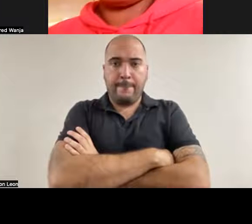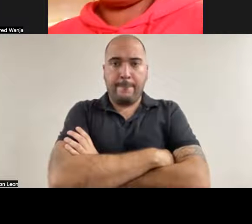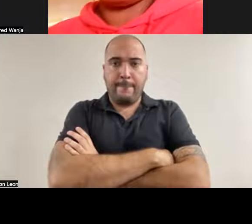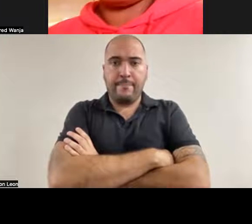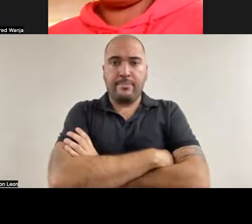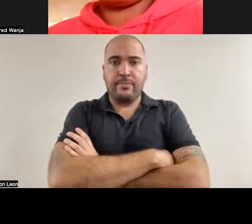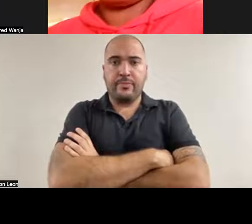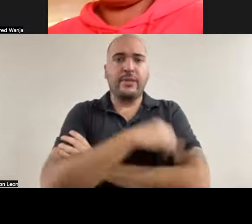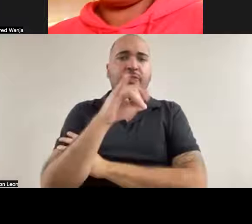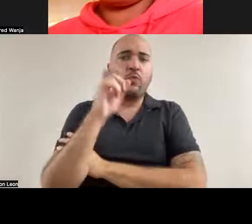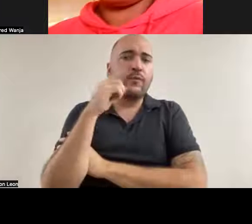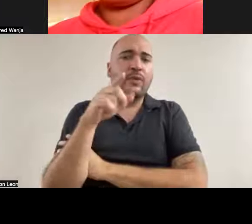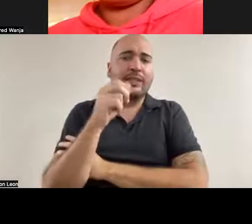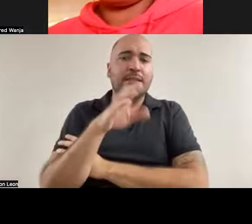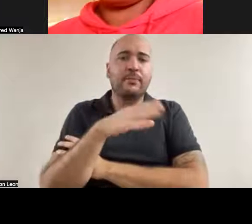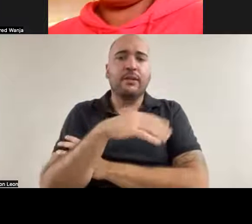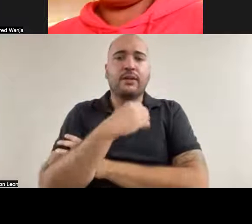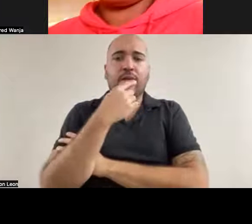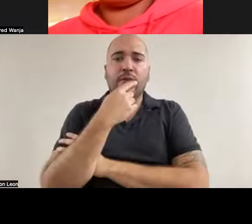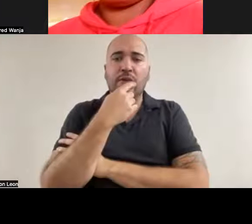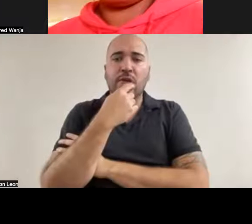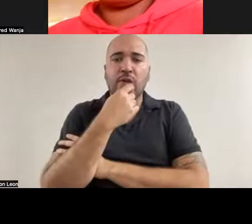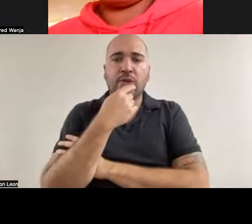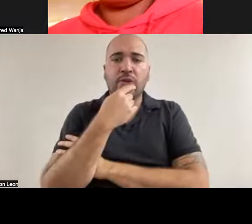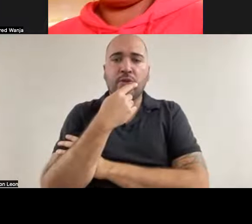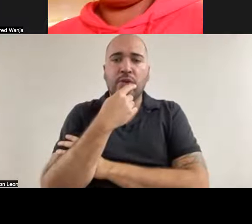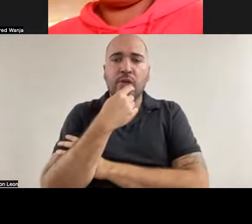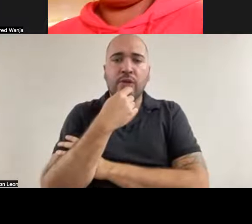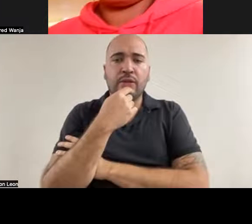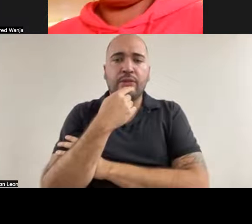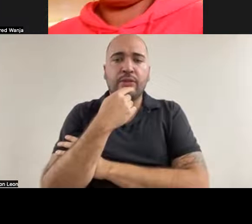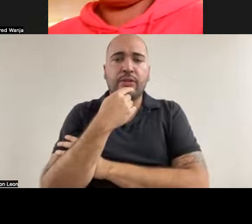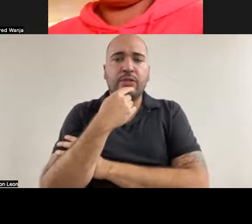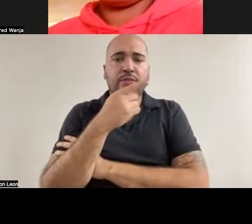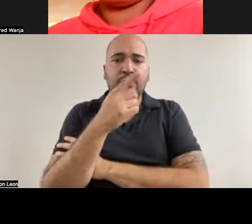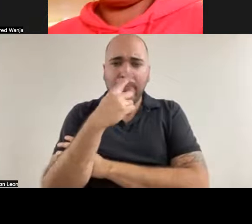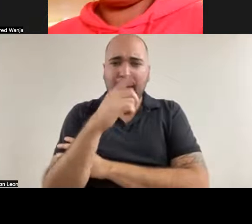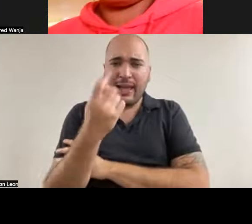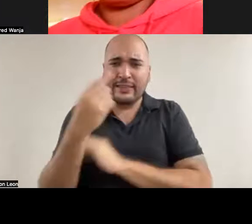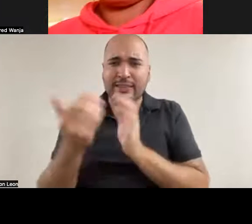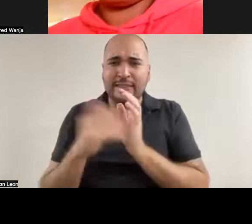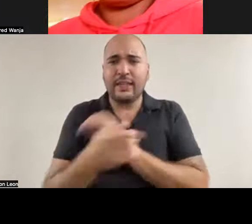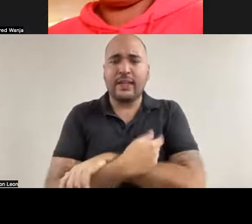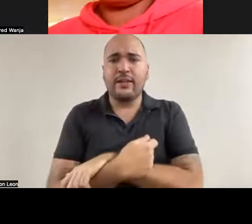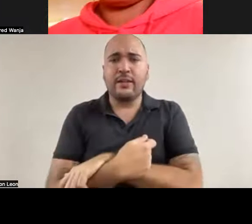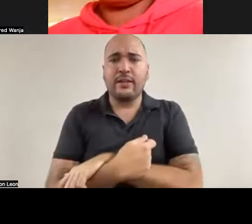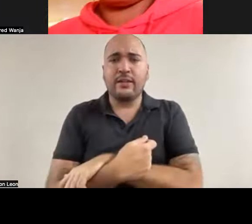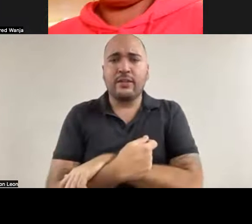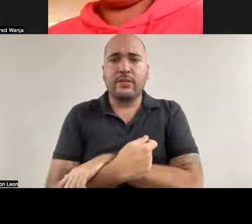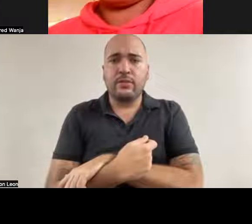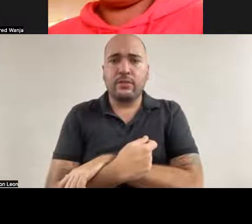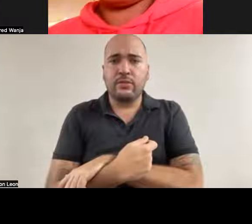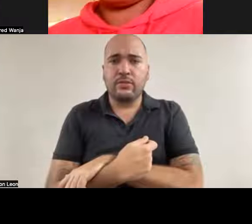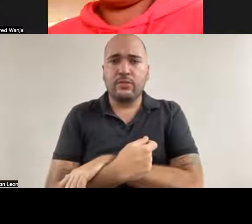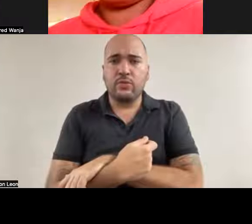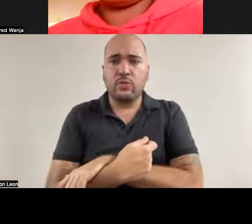Haseeb, that question was for you. Yes, yes. What did you ask about? Yes. What